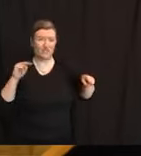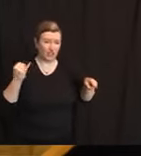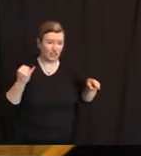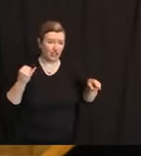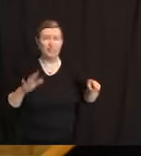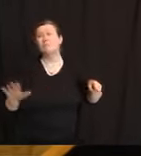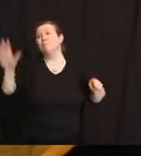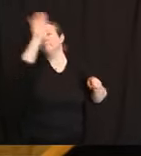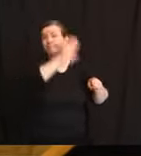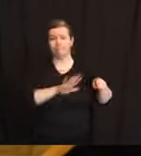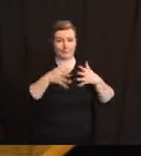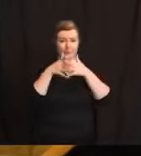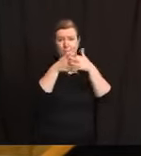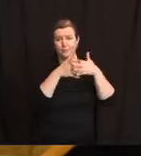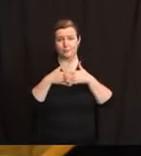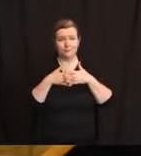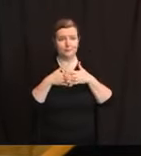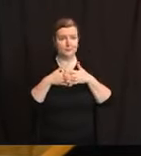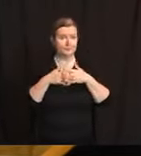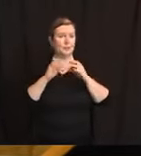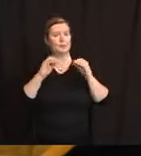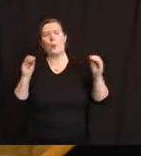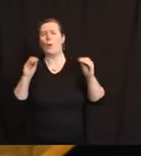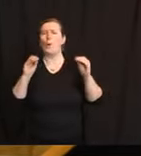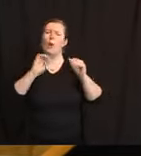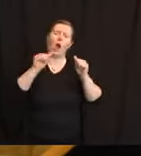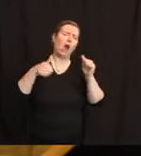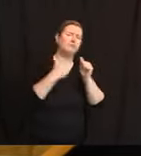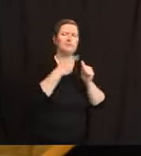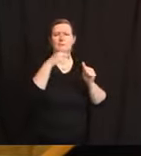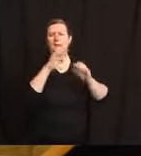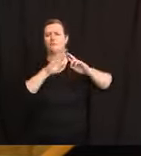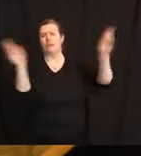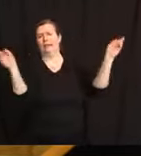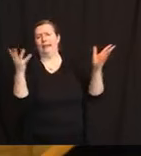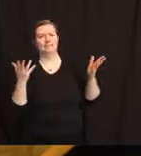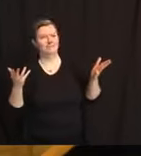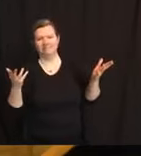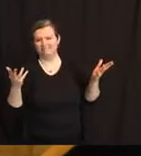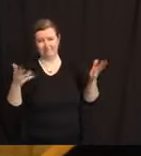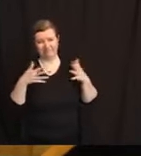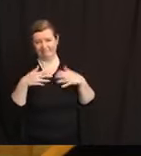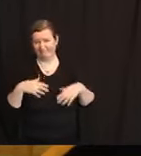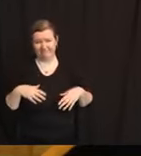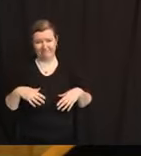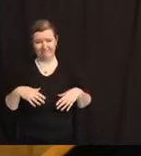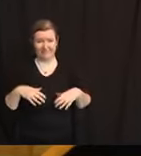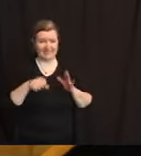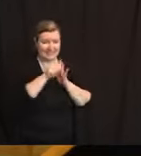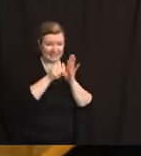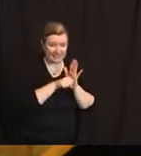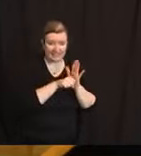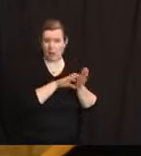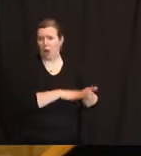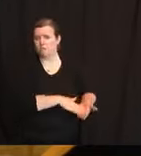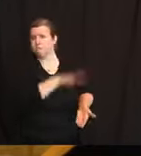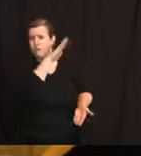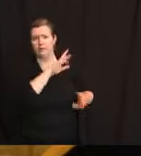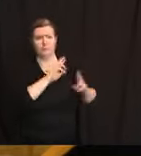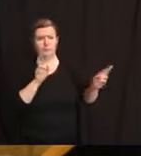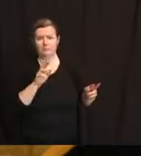States. There was no stockpile of PPE nationally, and there was no stockpile in the state. And we were